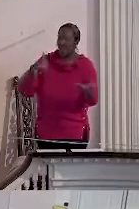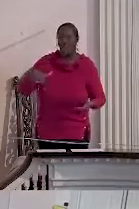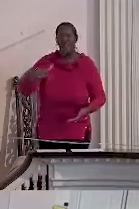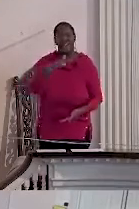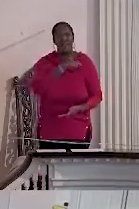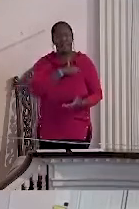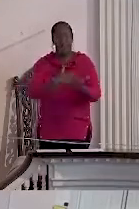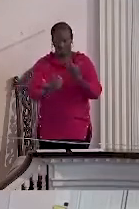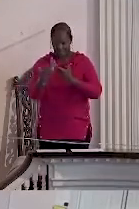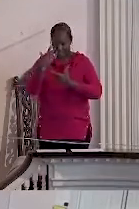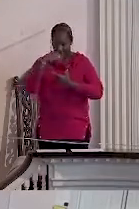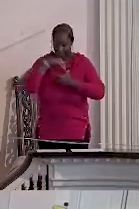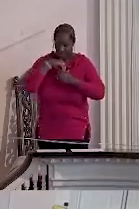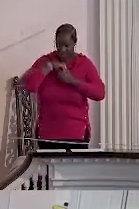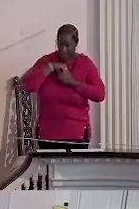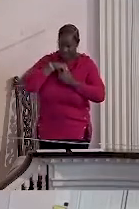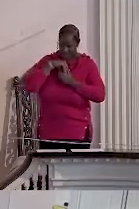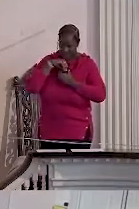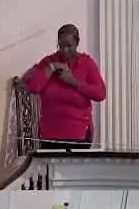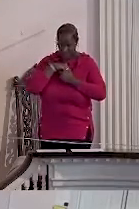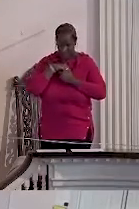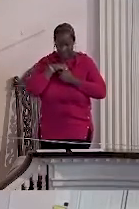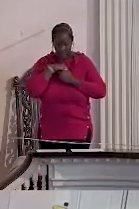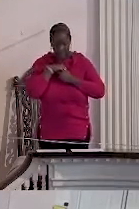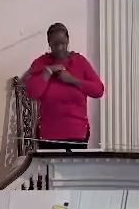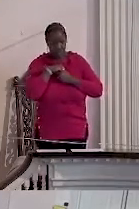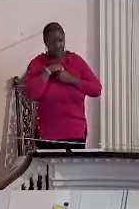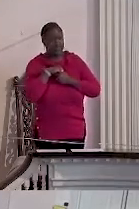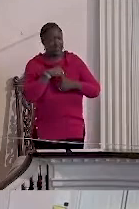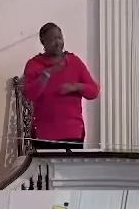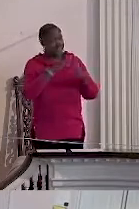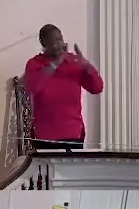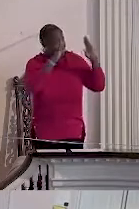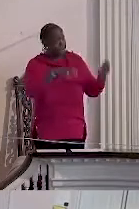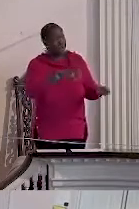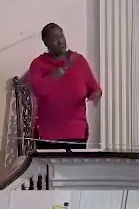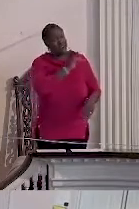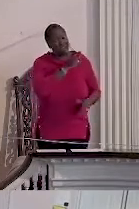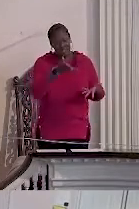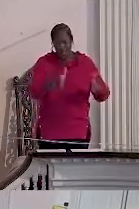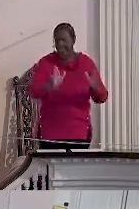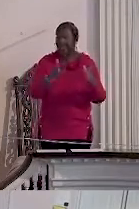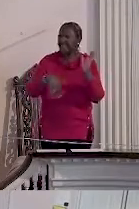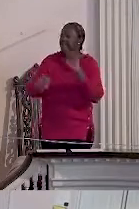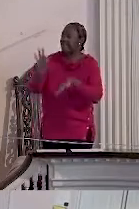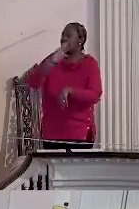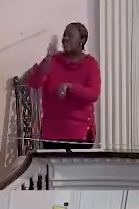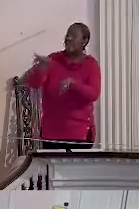Let us find.